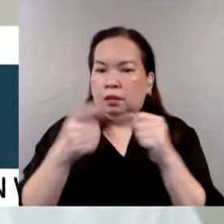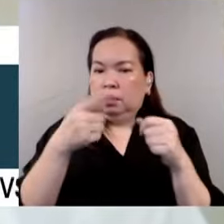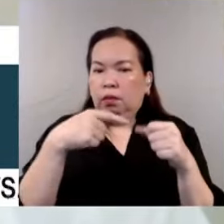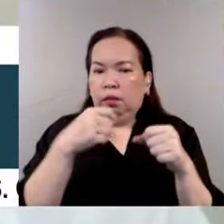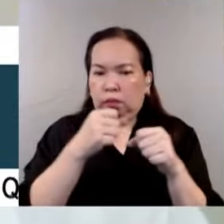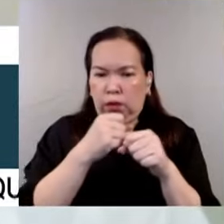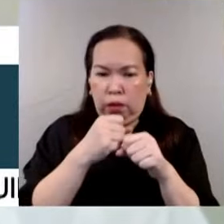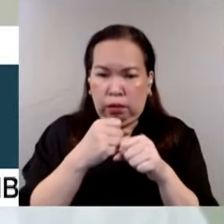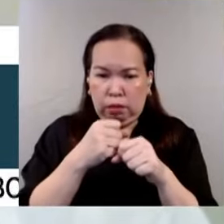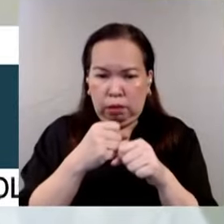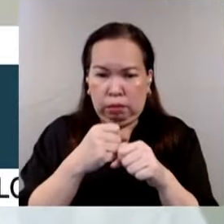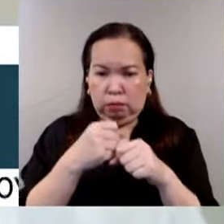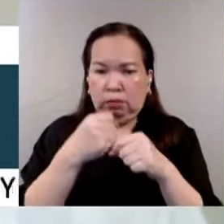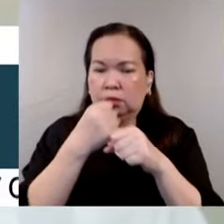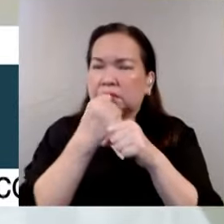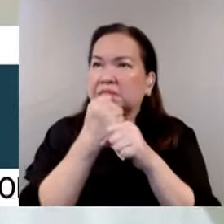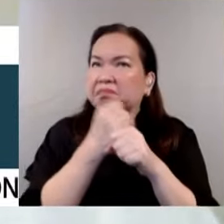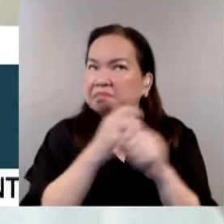things of lesser value. So